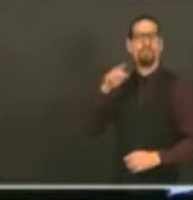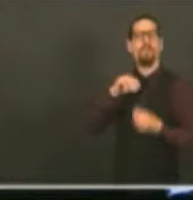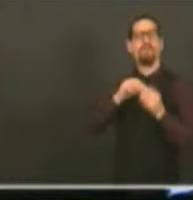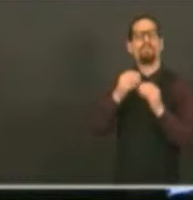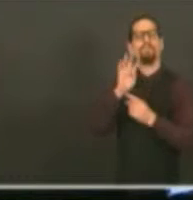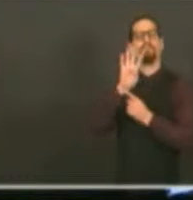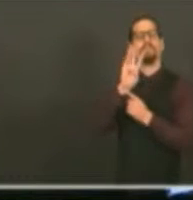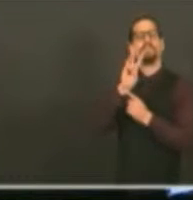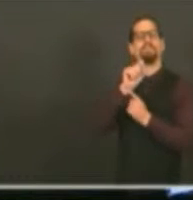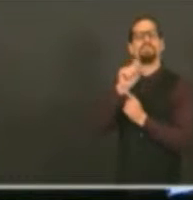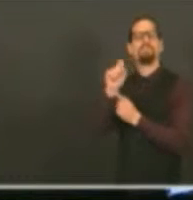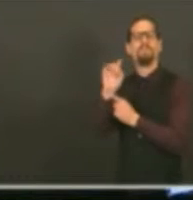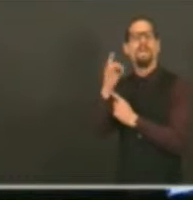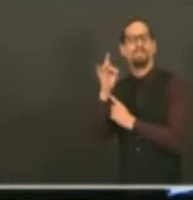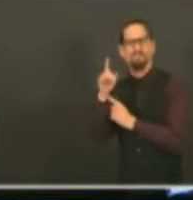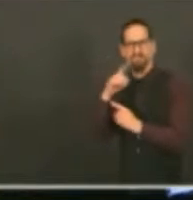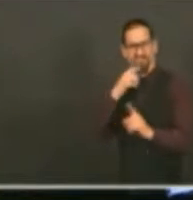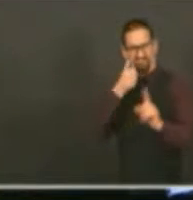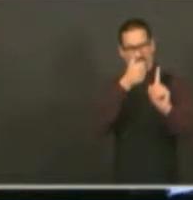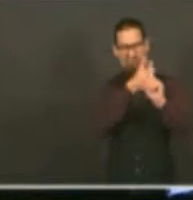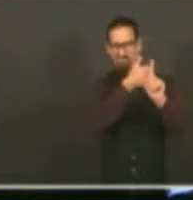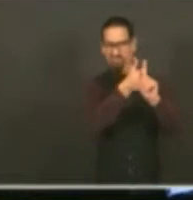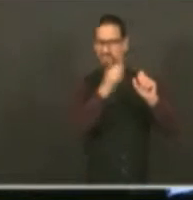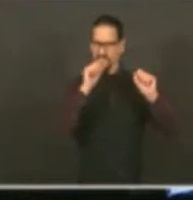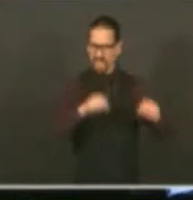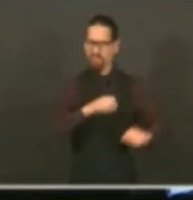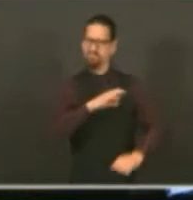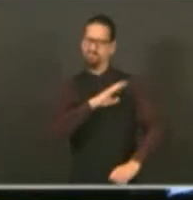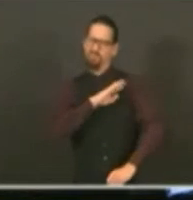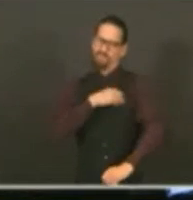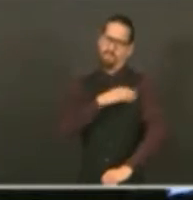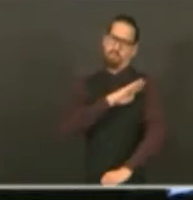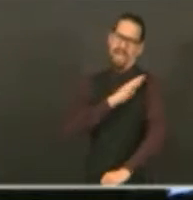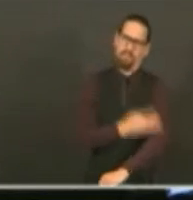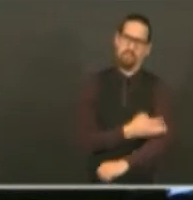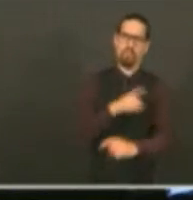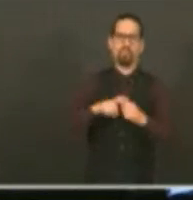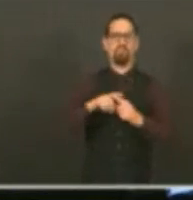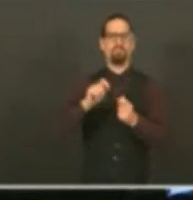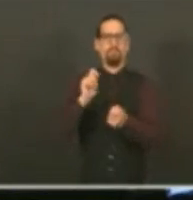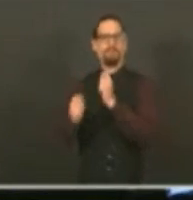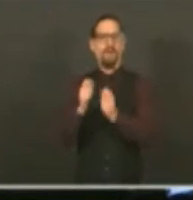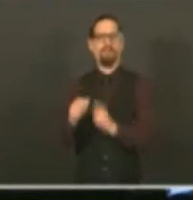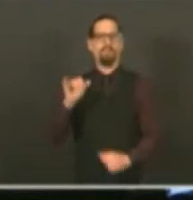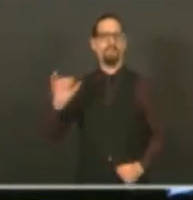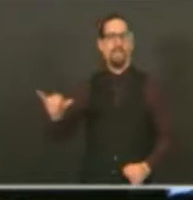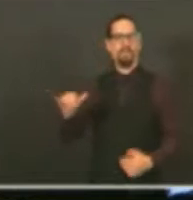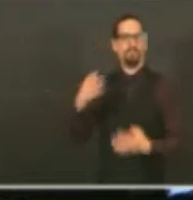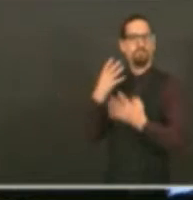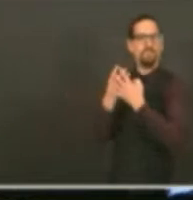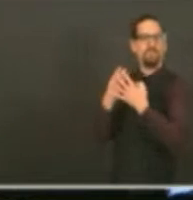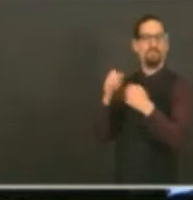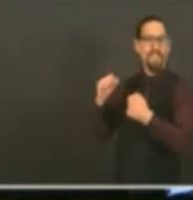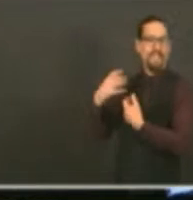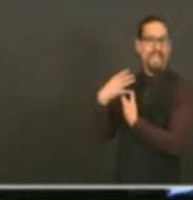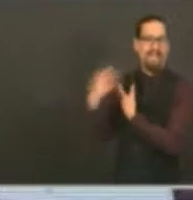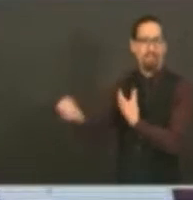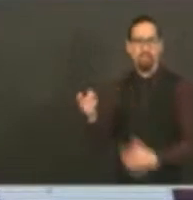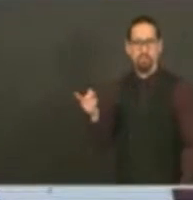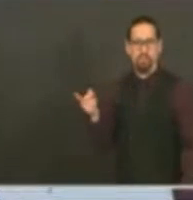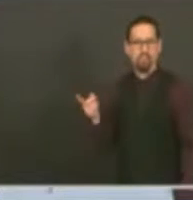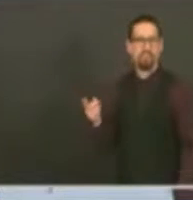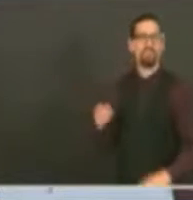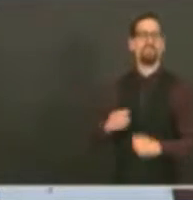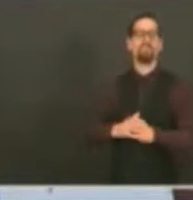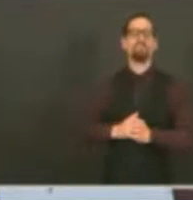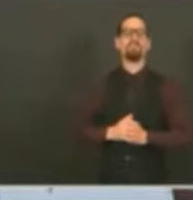criteria for reclassification and to temporarily grant parole, including medical parole or temporary furlough. Yeah. So first of all, I like the ideas